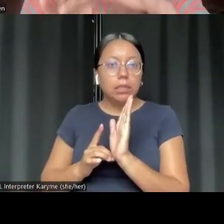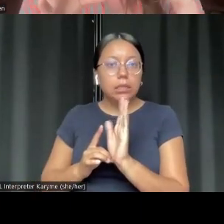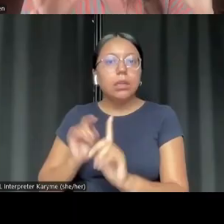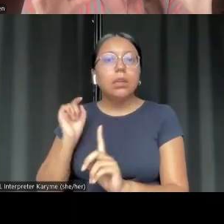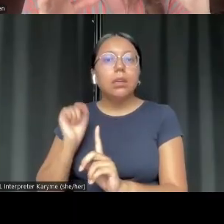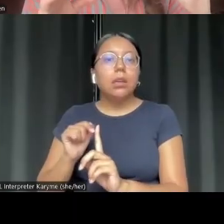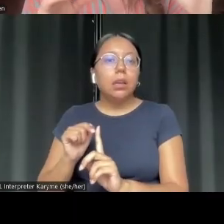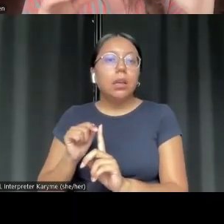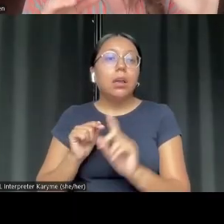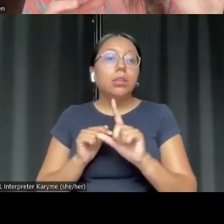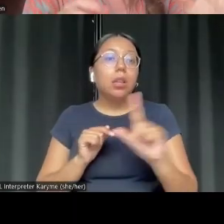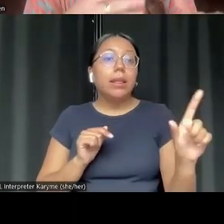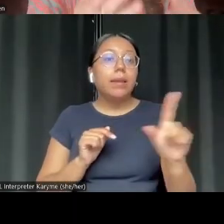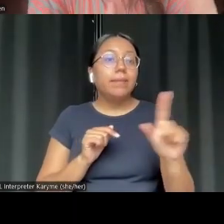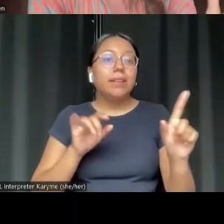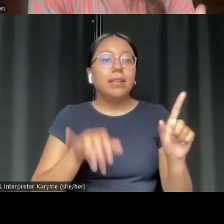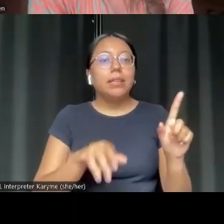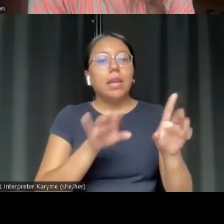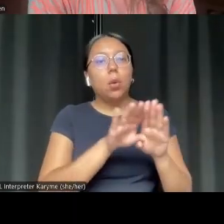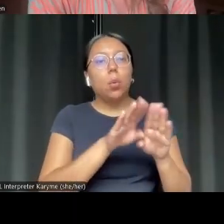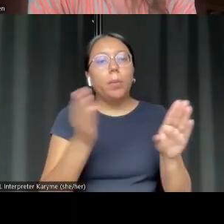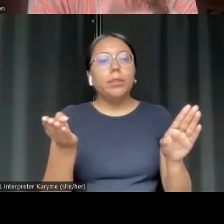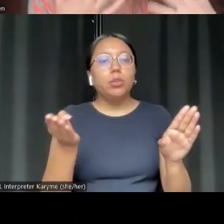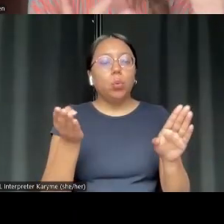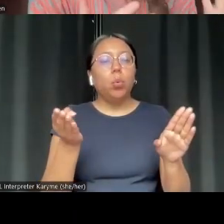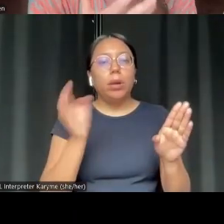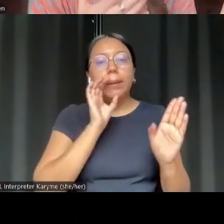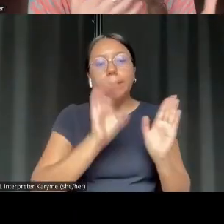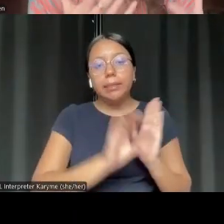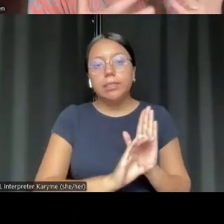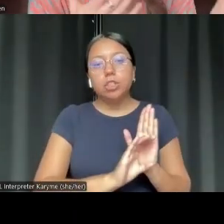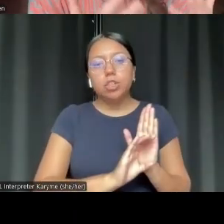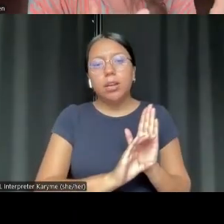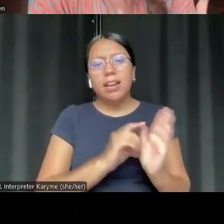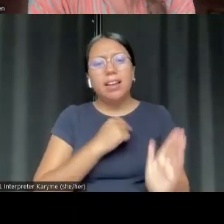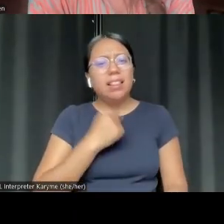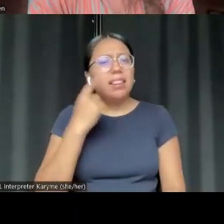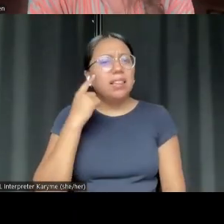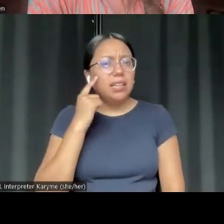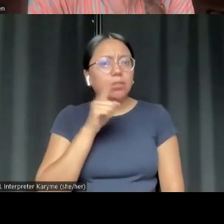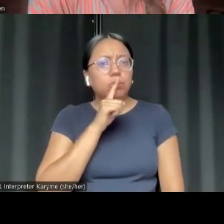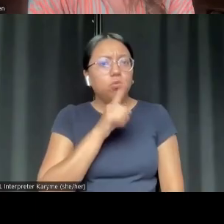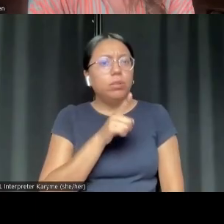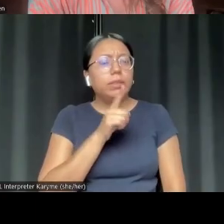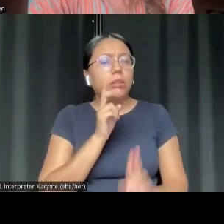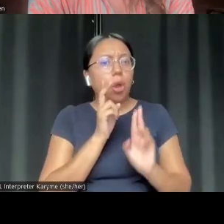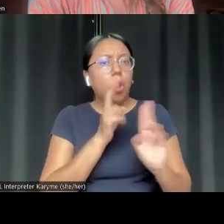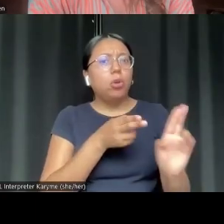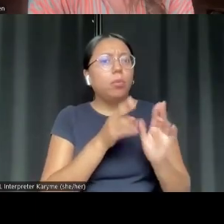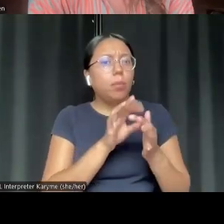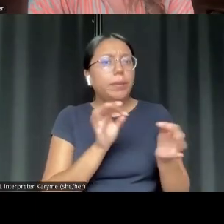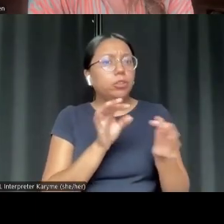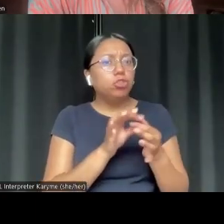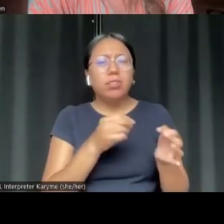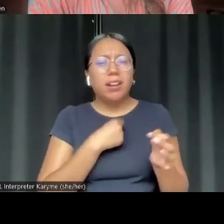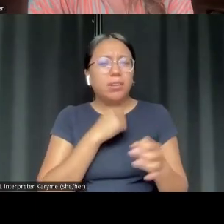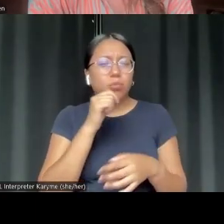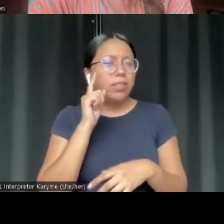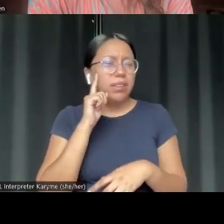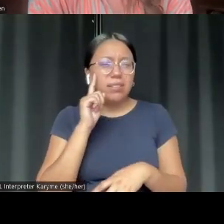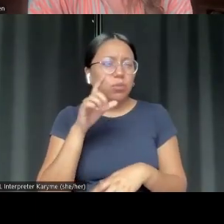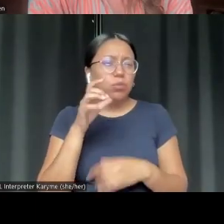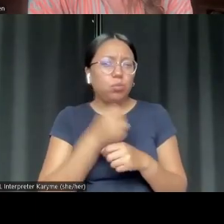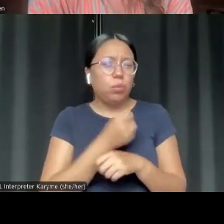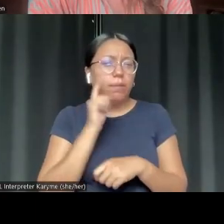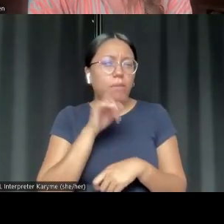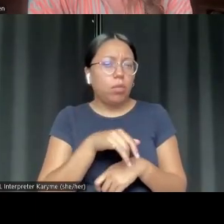kind of open door image, and this is one of the I think honorable mentions. There was not a winner for this contest, but were